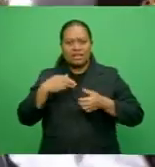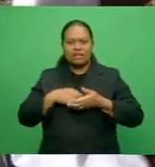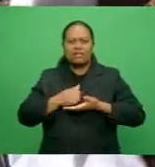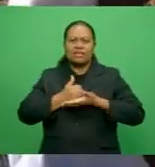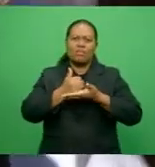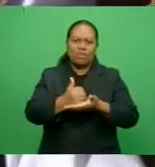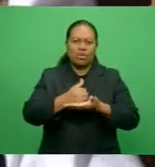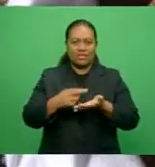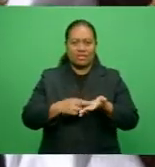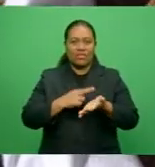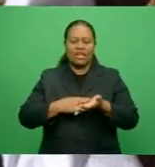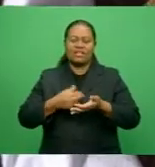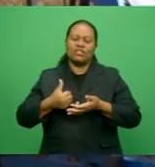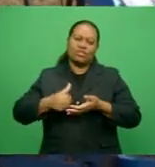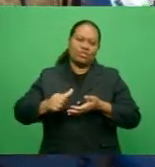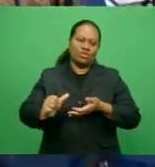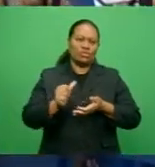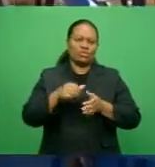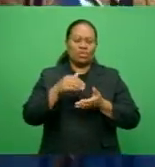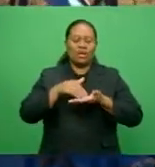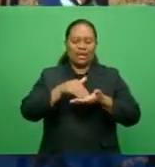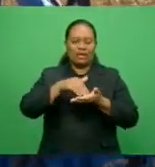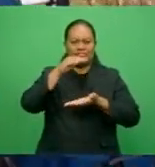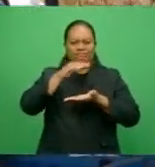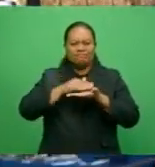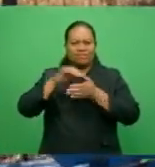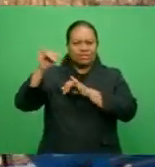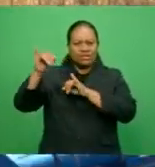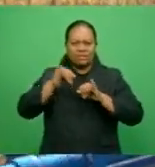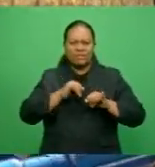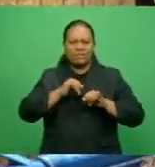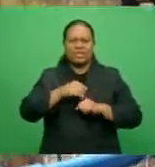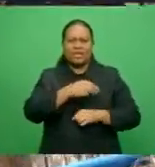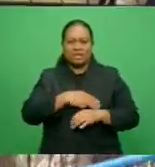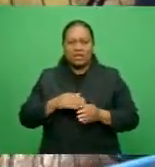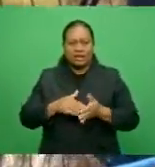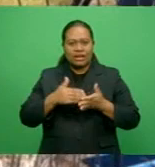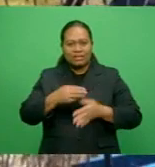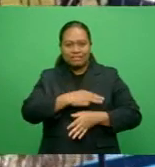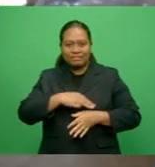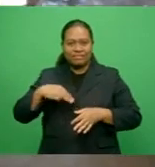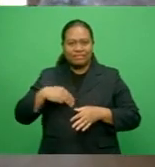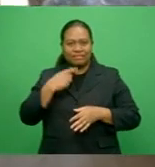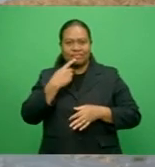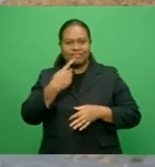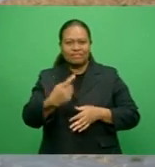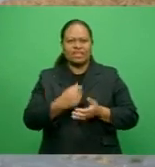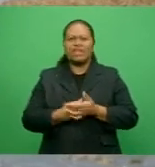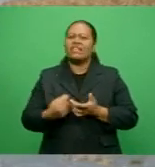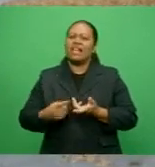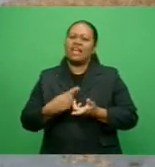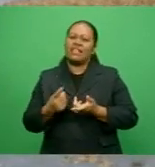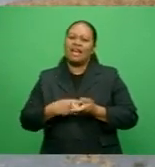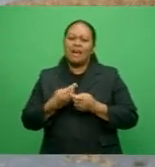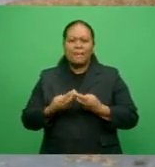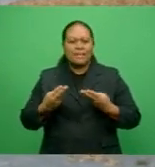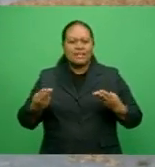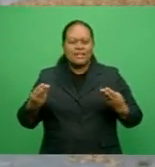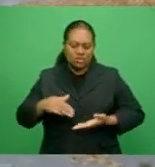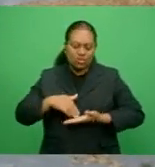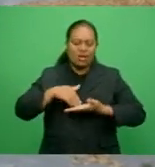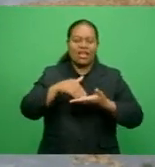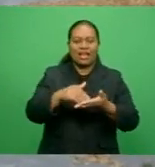rice to help reduce the import cost. Dr. Reddy says the ministry is putting in place incentives and other planting materials to help